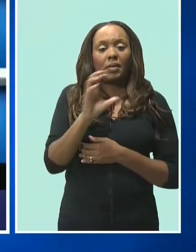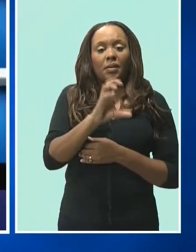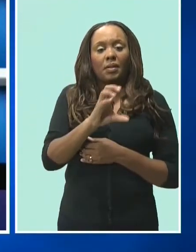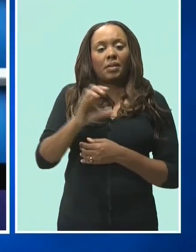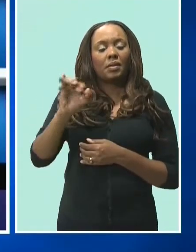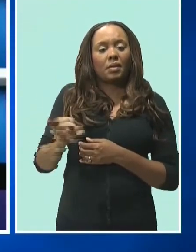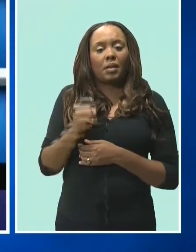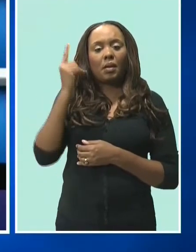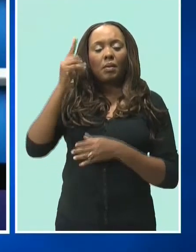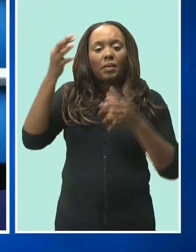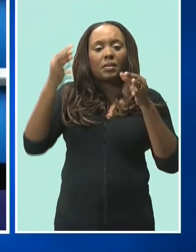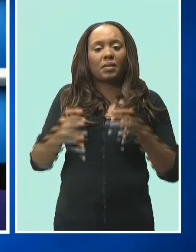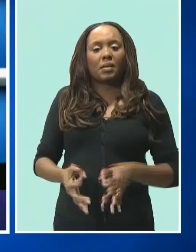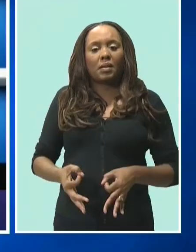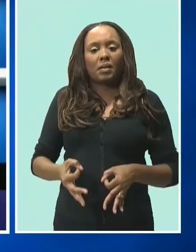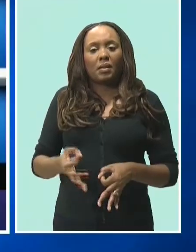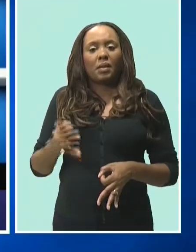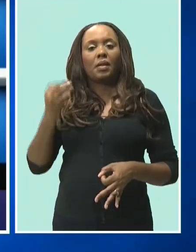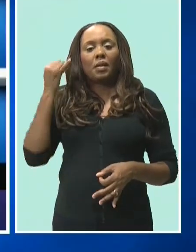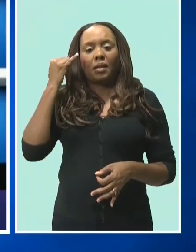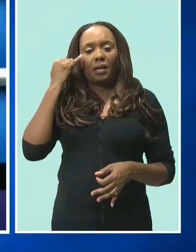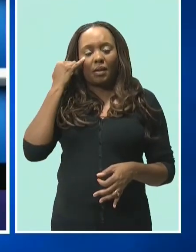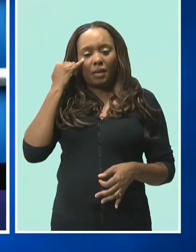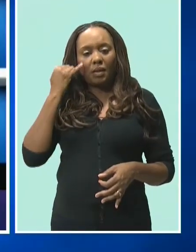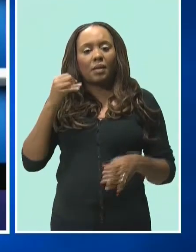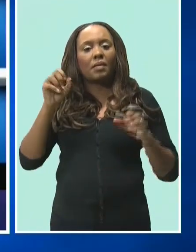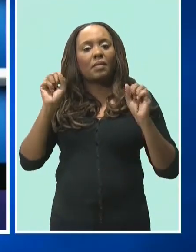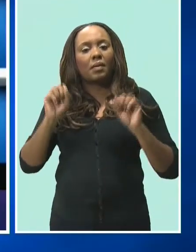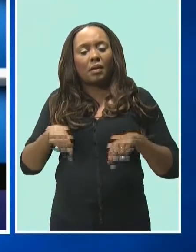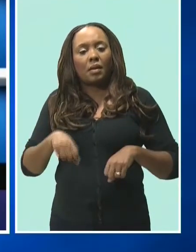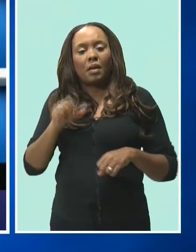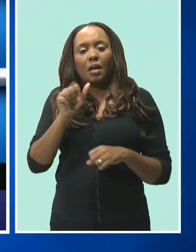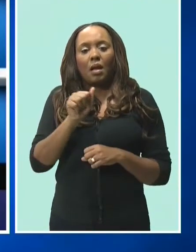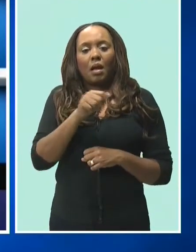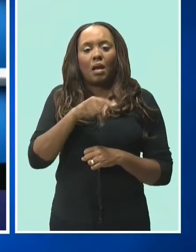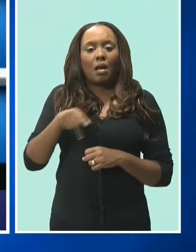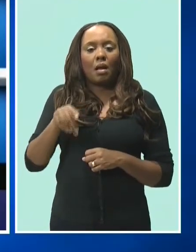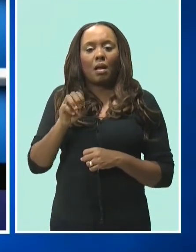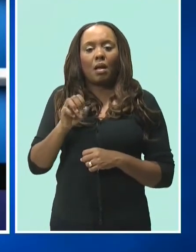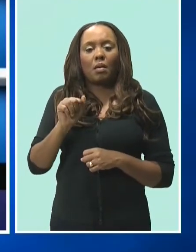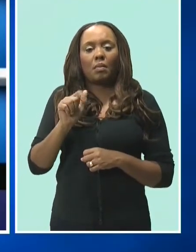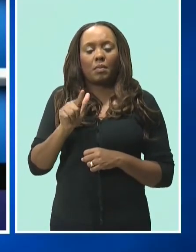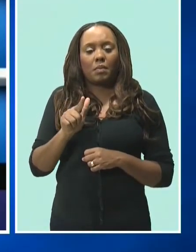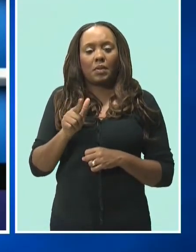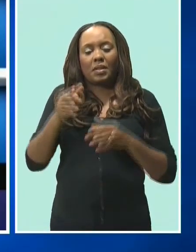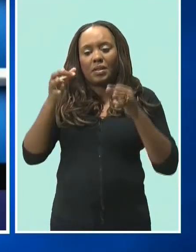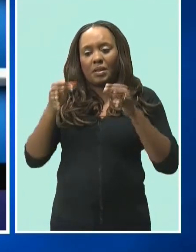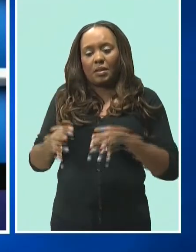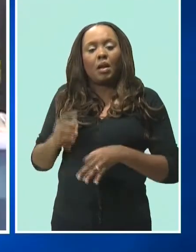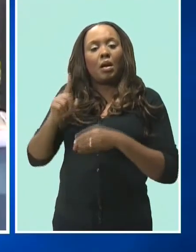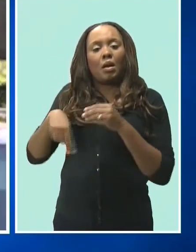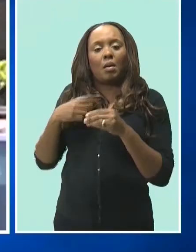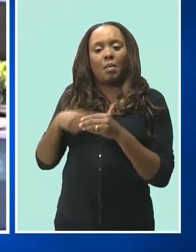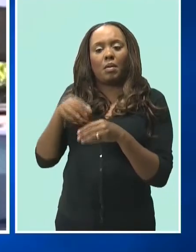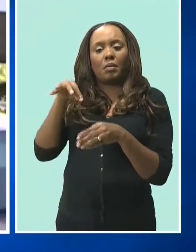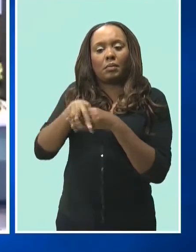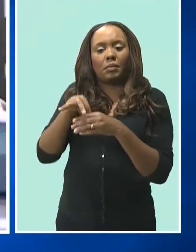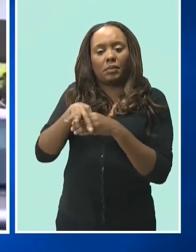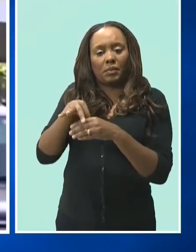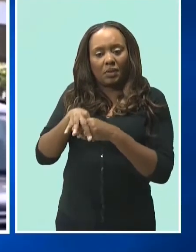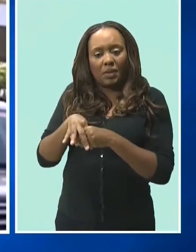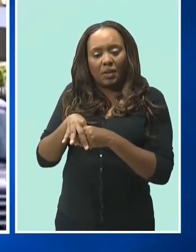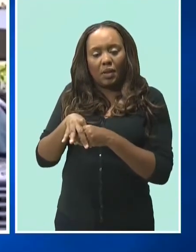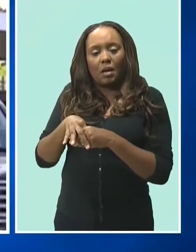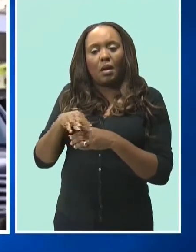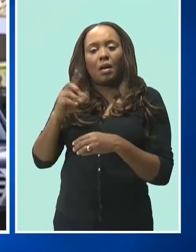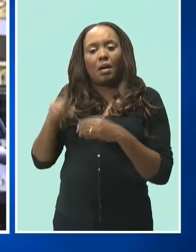will decide whether it can assume jurisdiction to appeal the decision of Guyana's appellate court that the election of the president must be